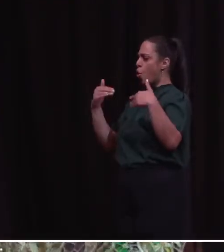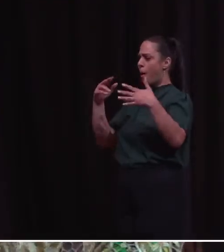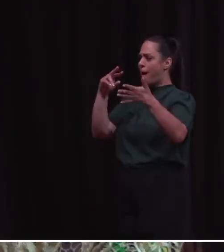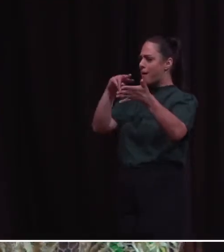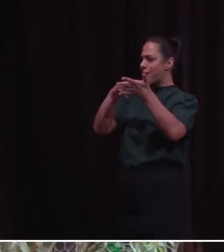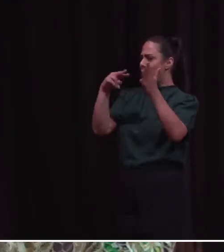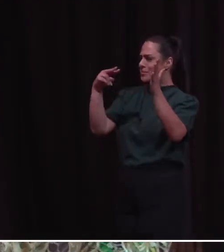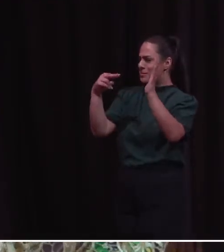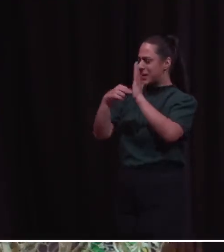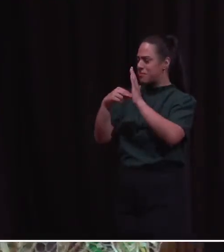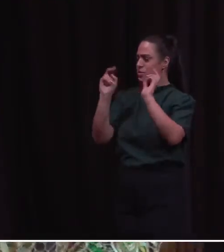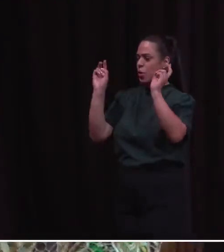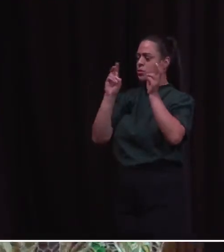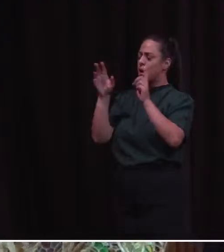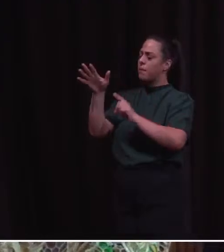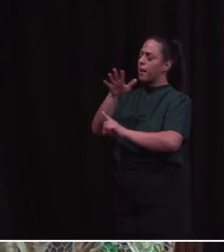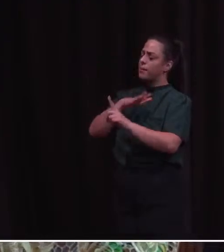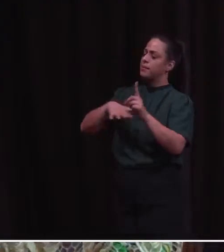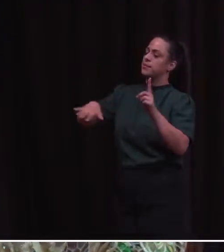understand, right?